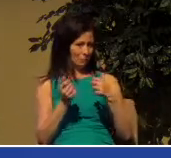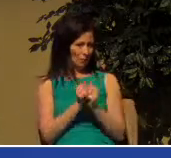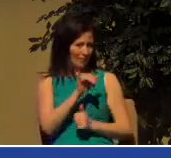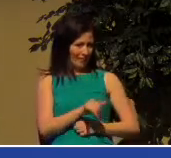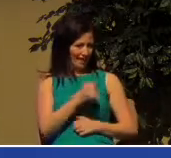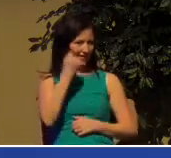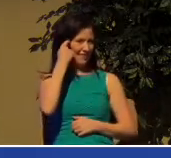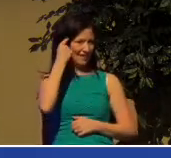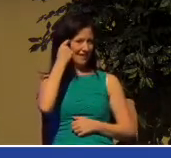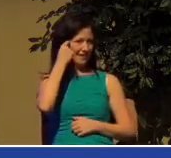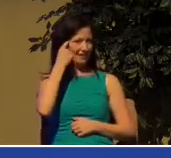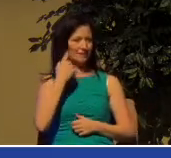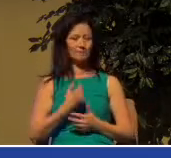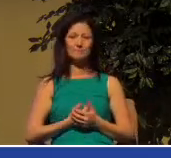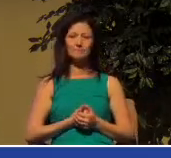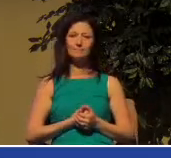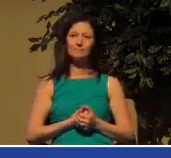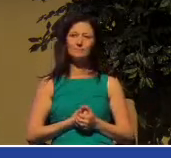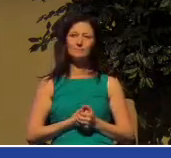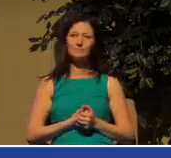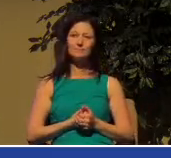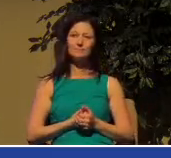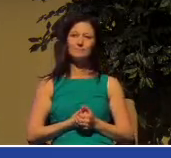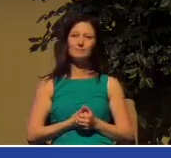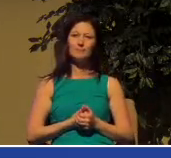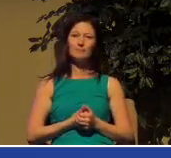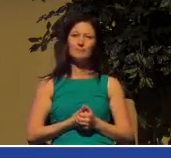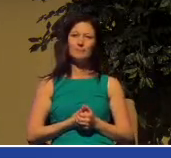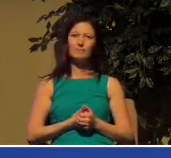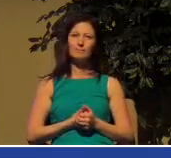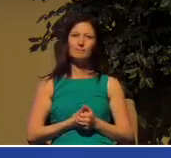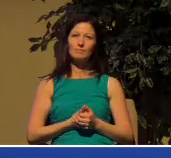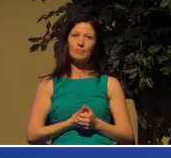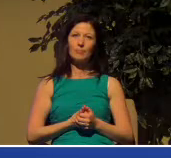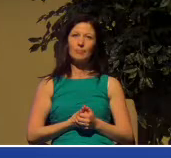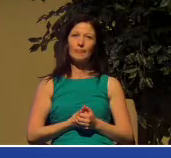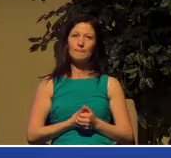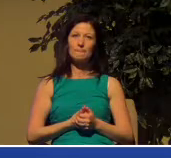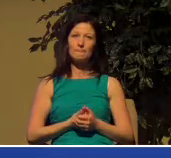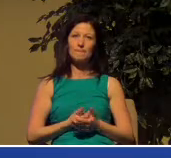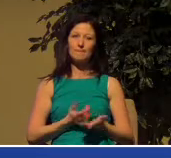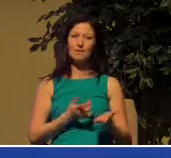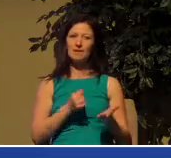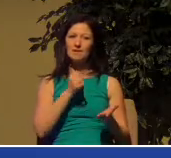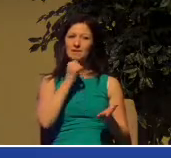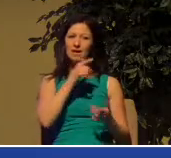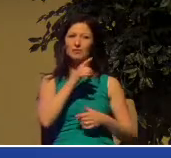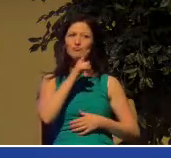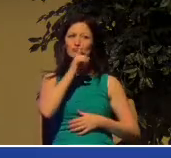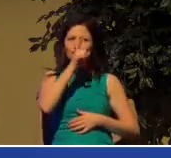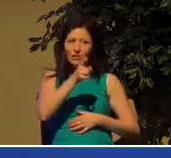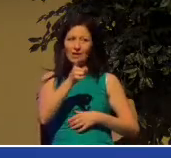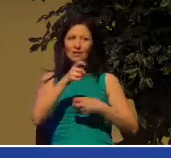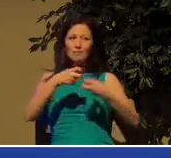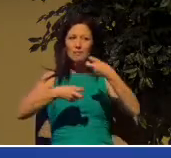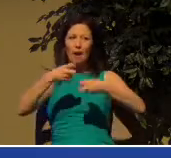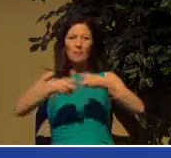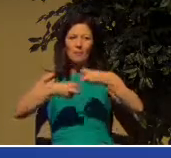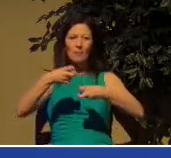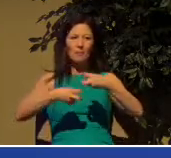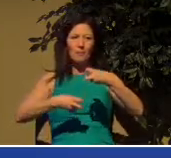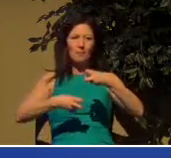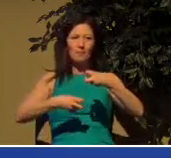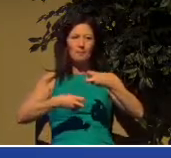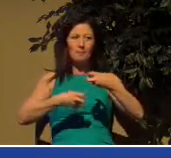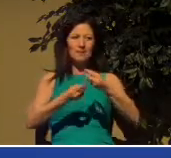And the problem with that is that it doesn't address the real issue. Because